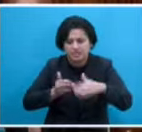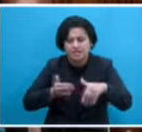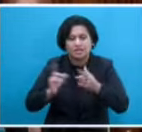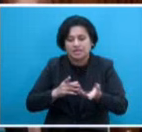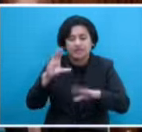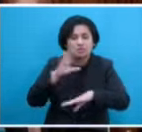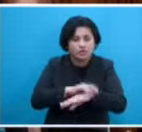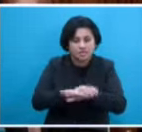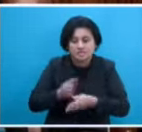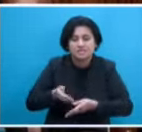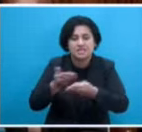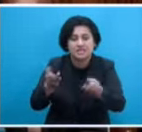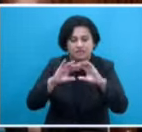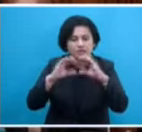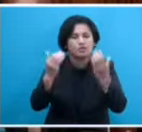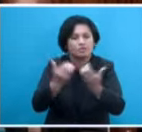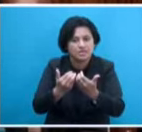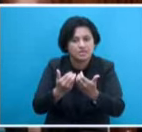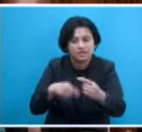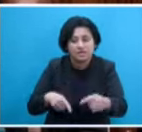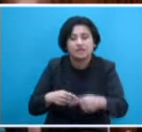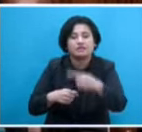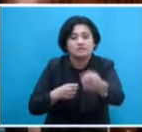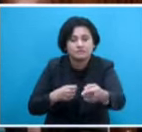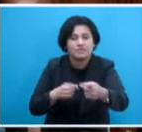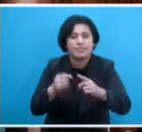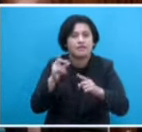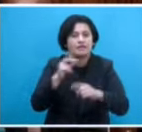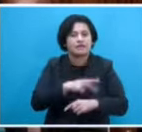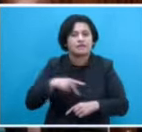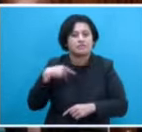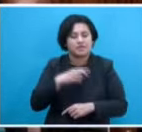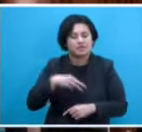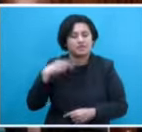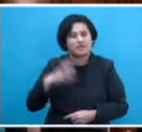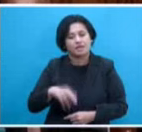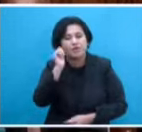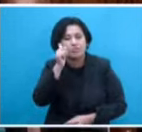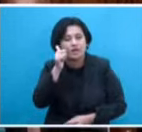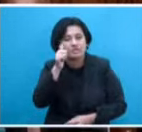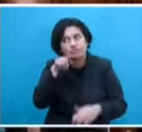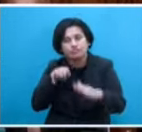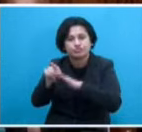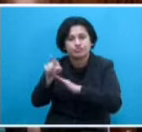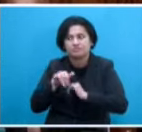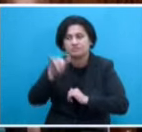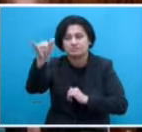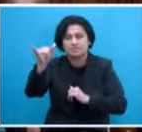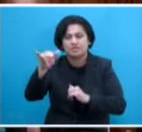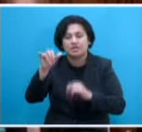committee, and in the end, the Honourable Prime Minister apologized and flew off to be a chief guest overseas, while the assaulted Honourable